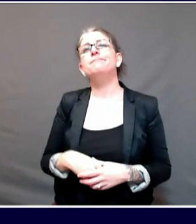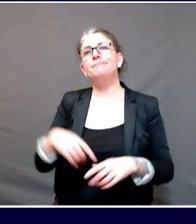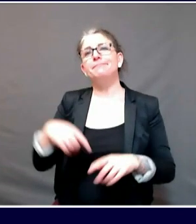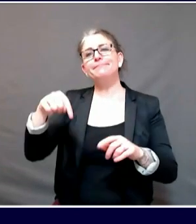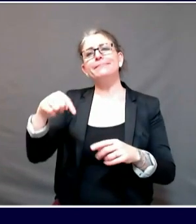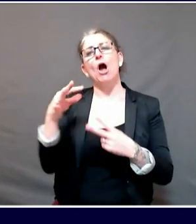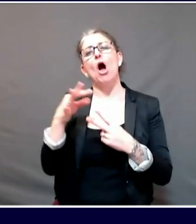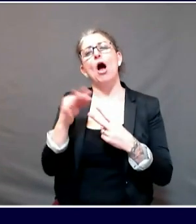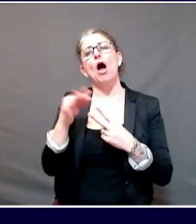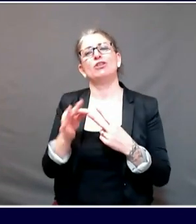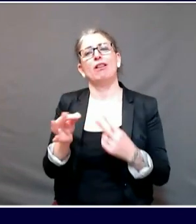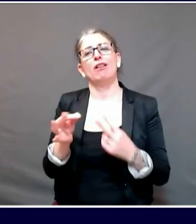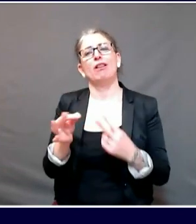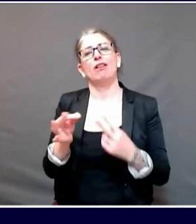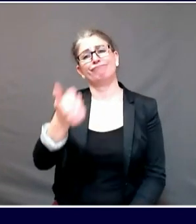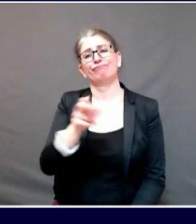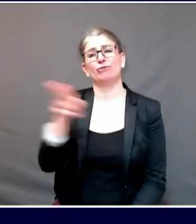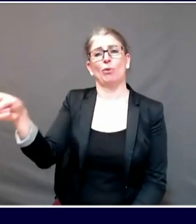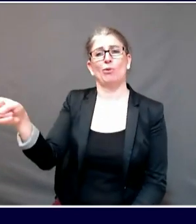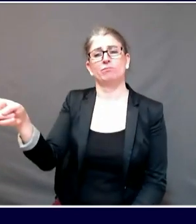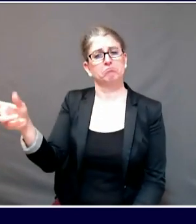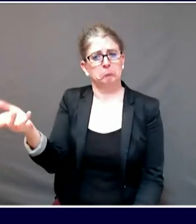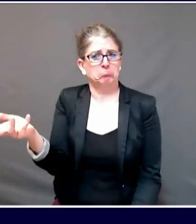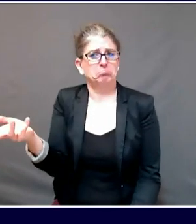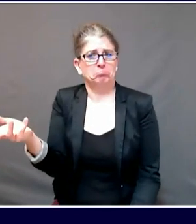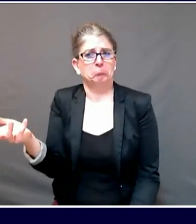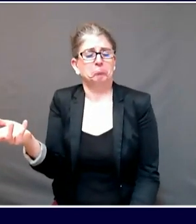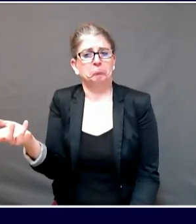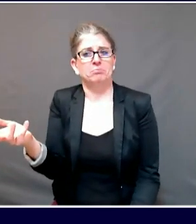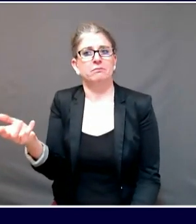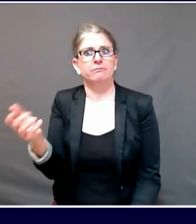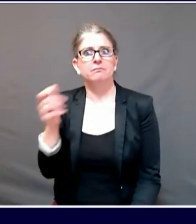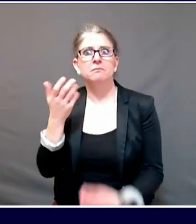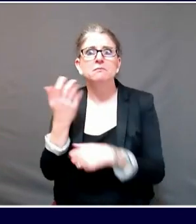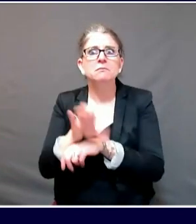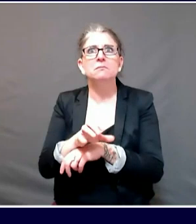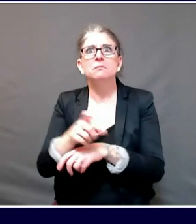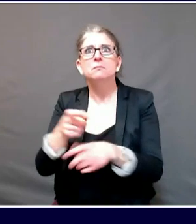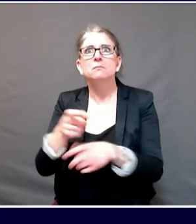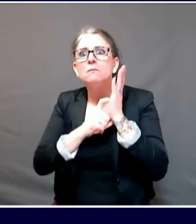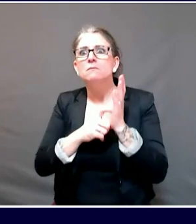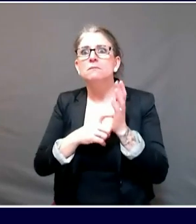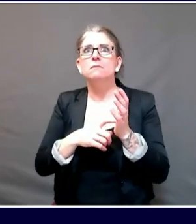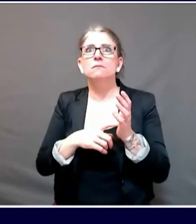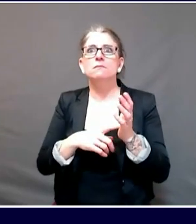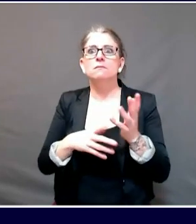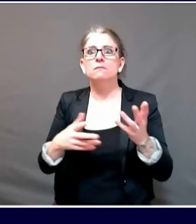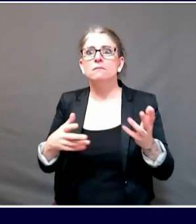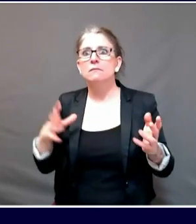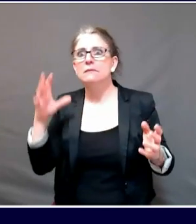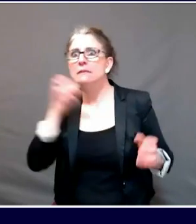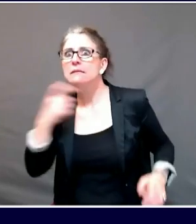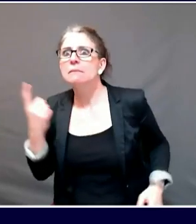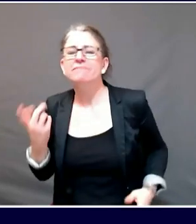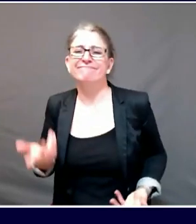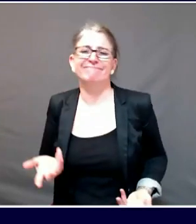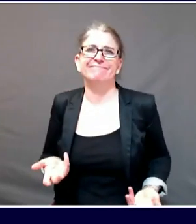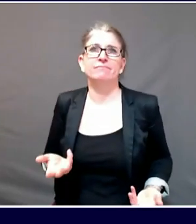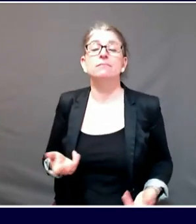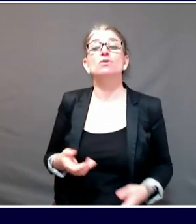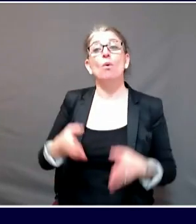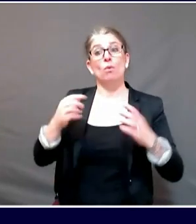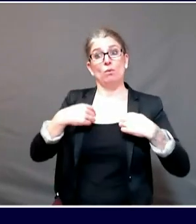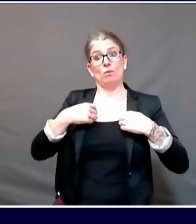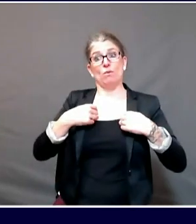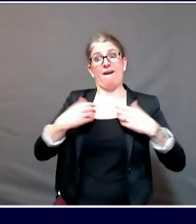that they were in contact with. The individual who has tested positive has to receive a specific code from the state health